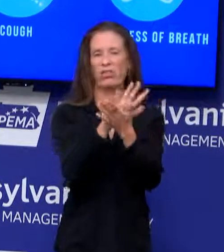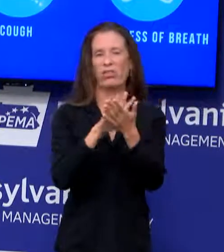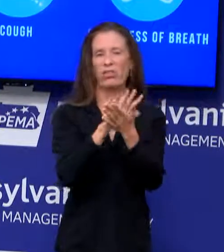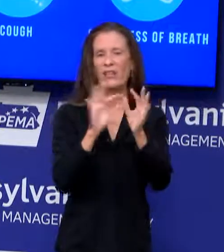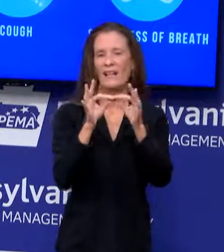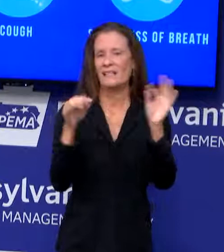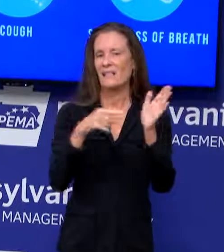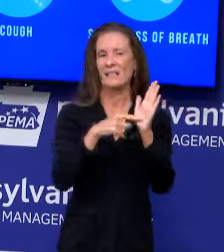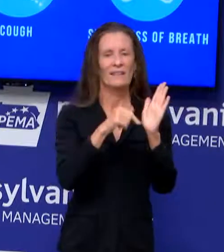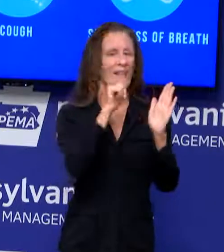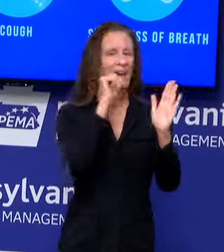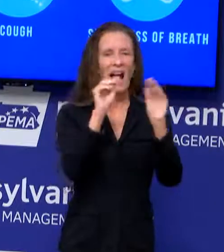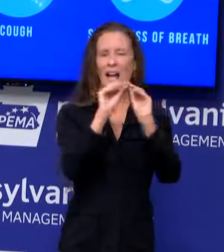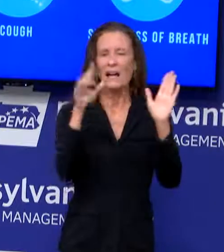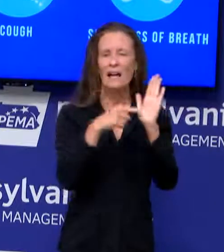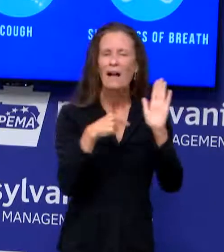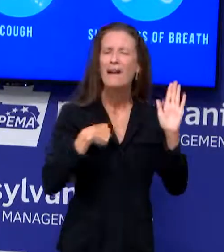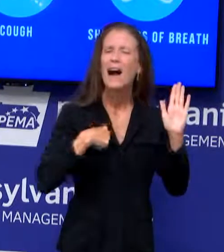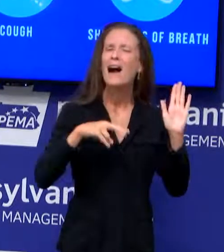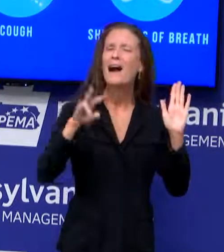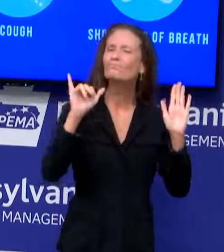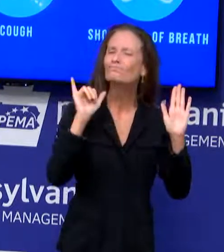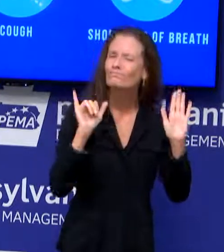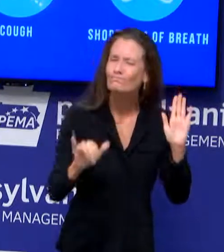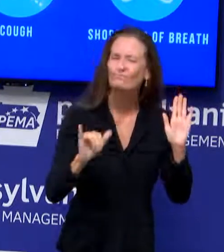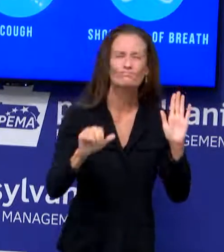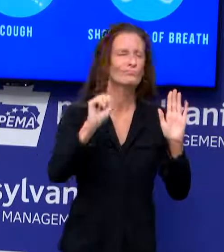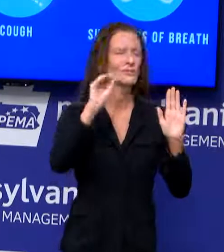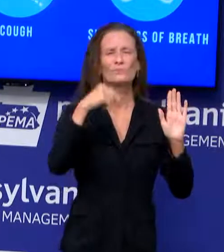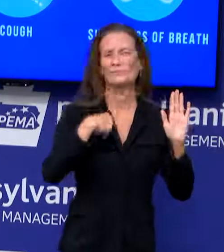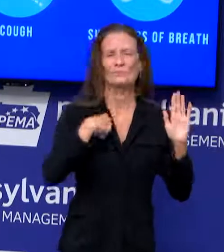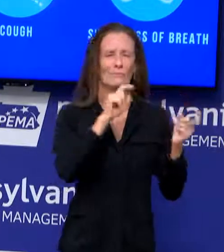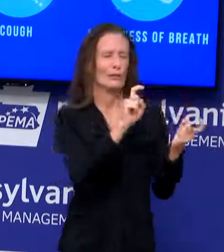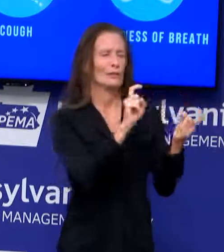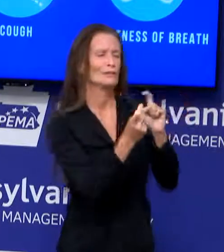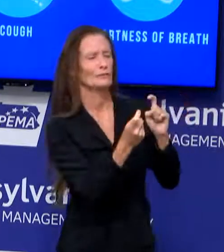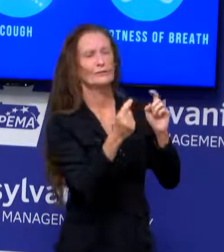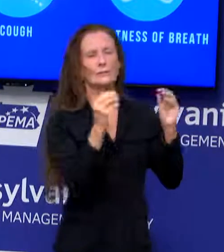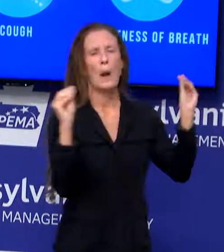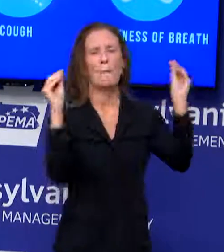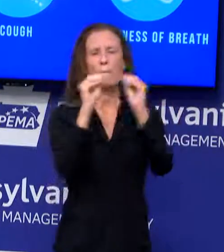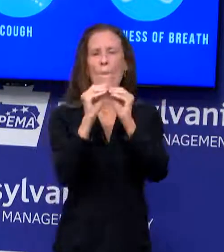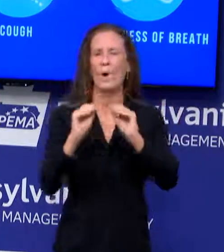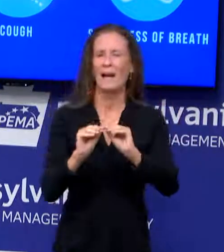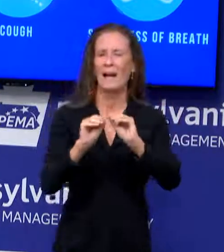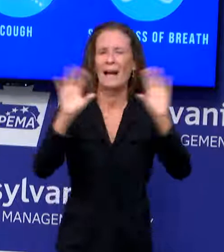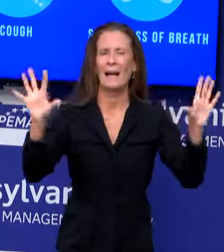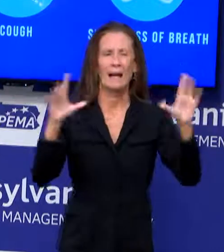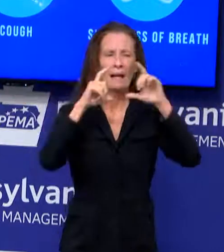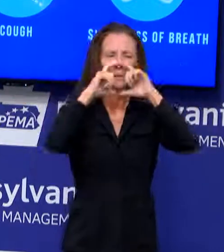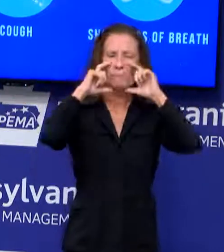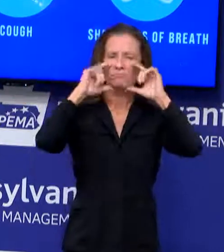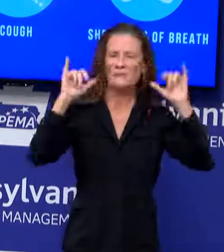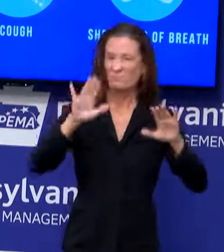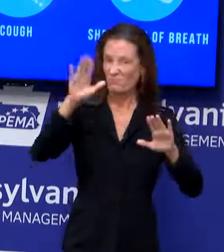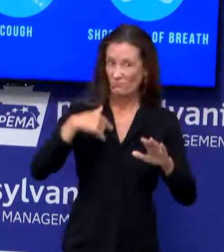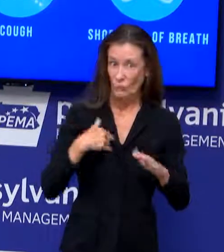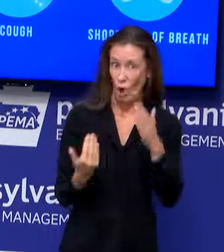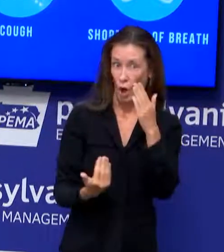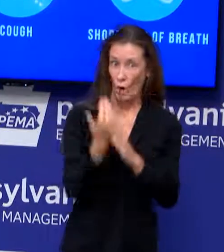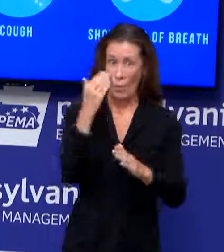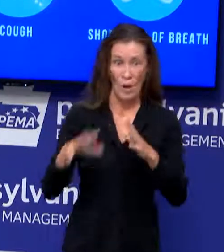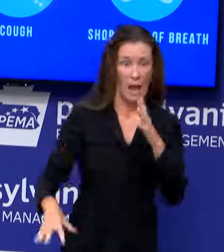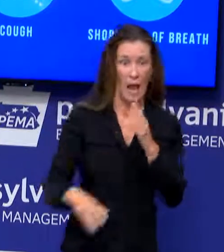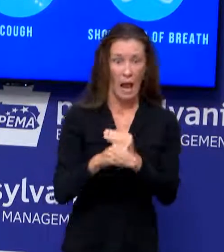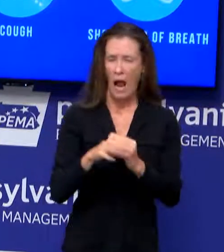as possible, and so that was sort of the evolution of this came out. It's really nothing new. It's not different than what I've been talking about for months and months, is